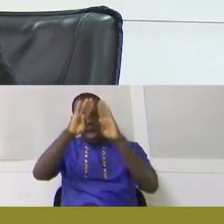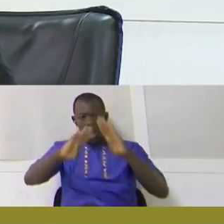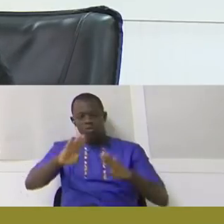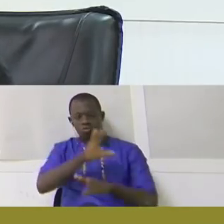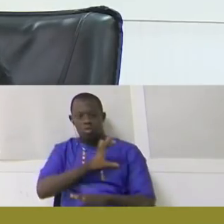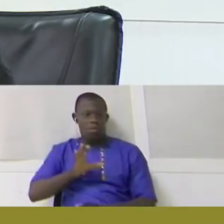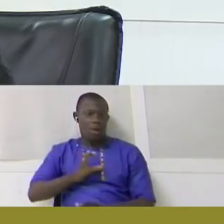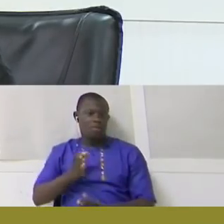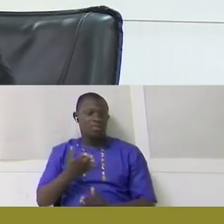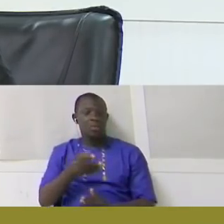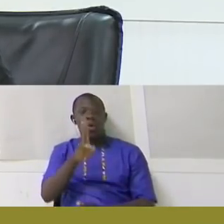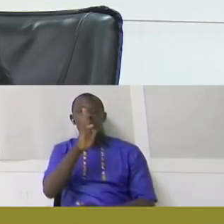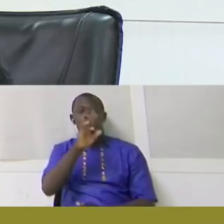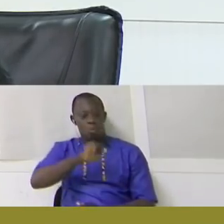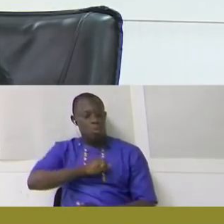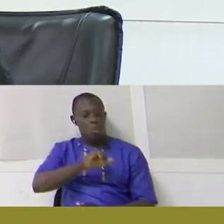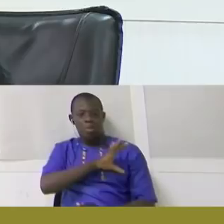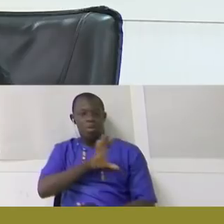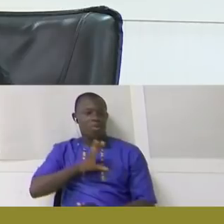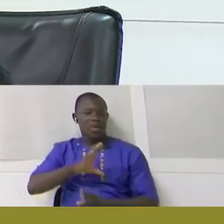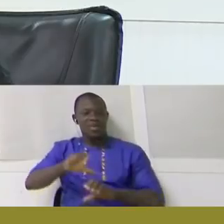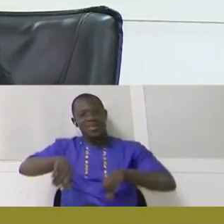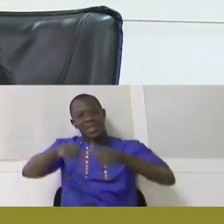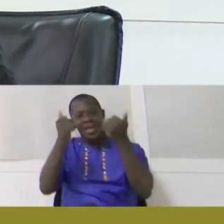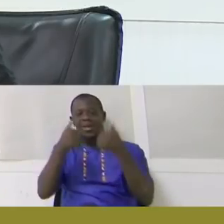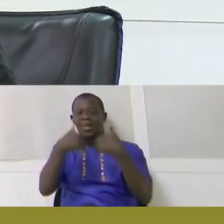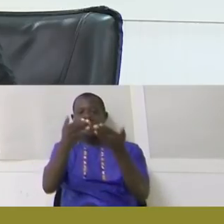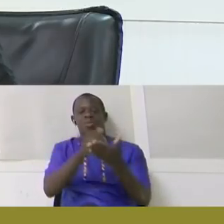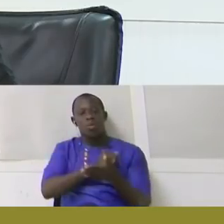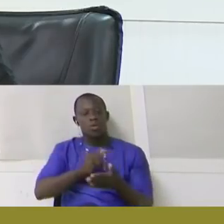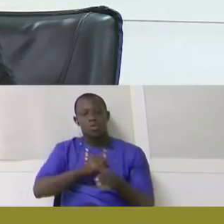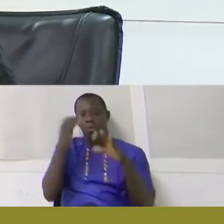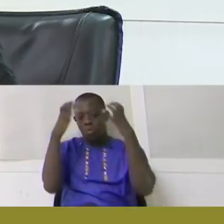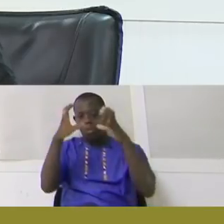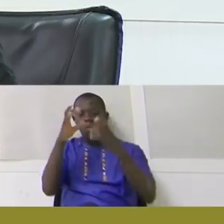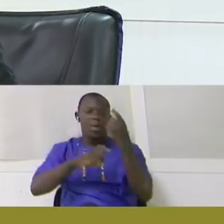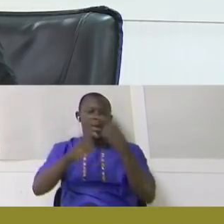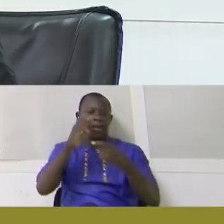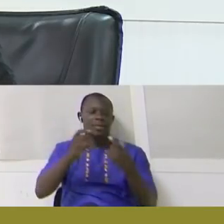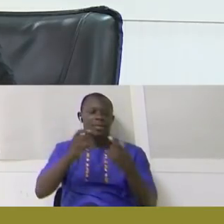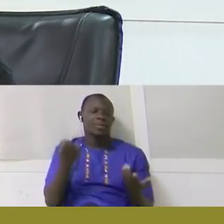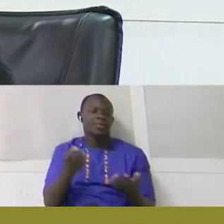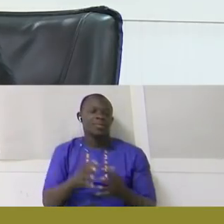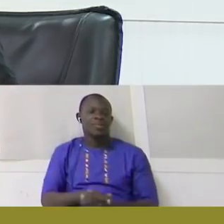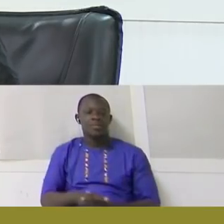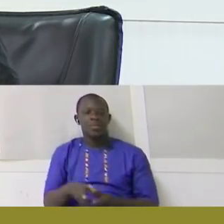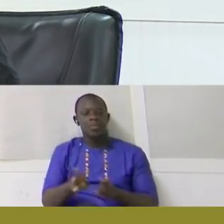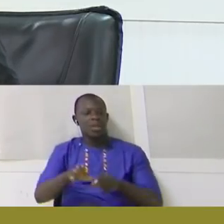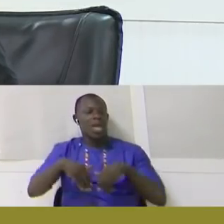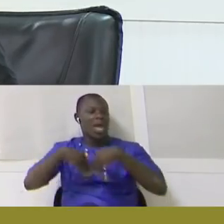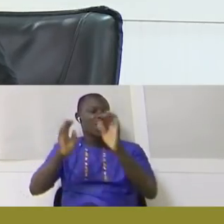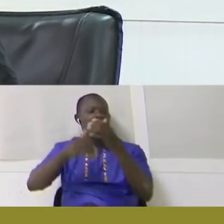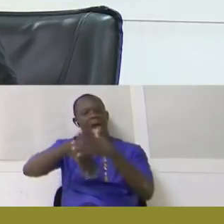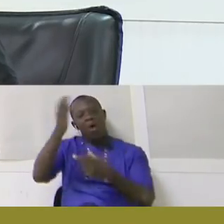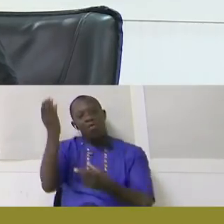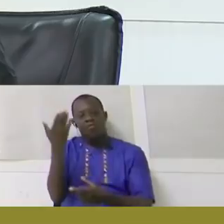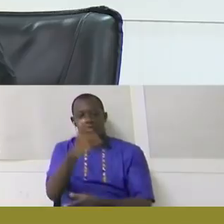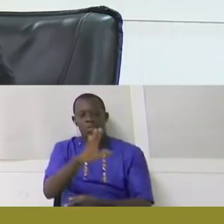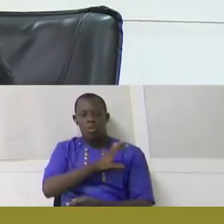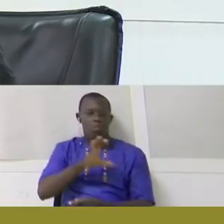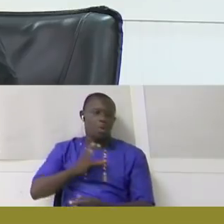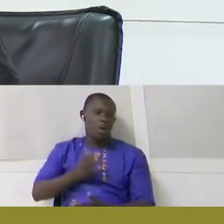tamé inil ñu naka sudur nonu. The owner, the landlord became otherwise to us. Mu gene ñu. He evicted